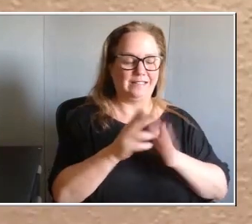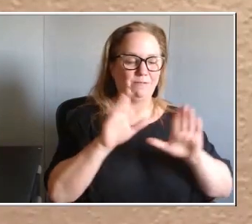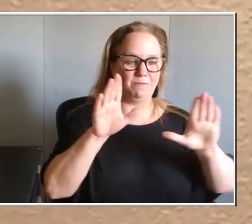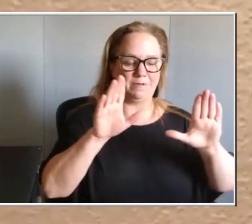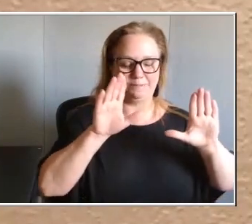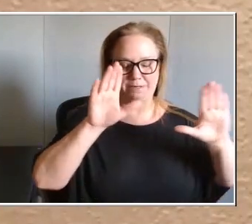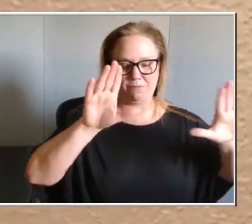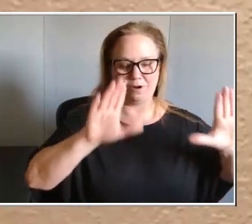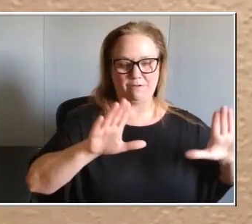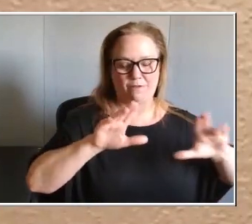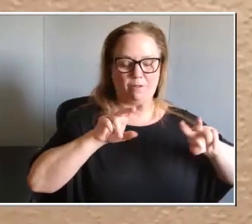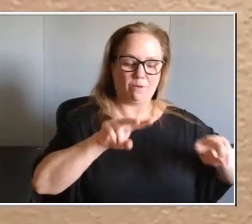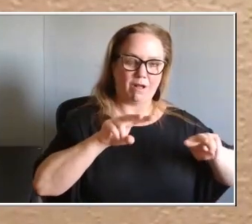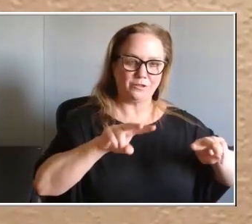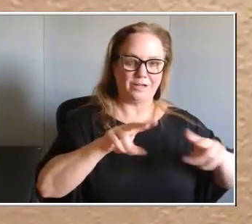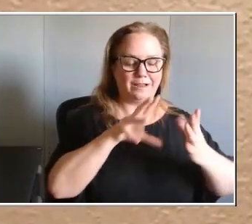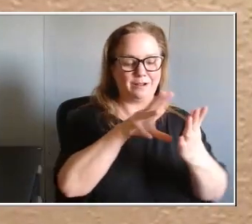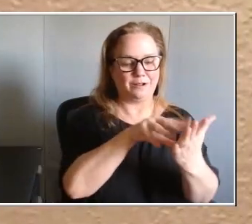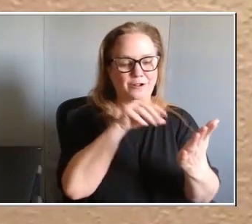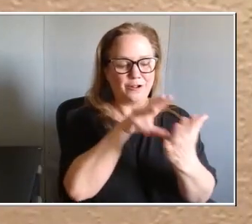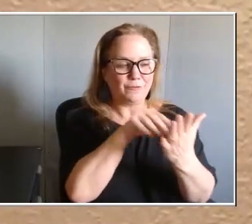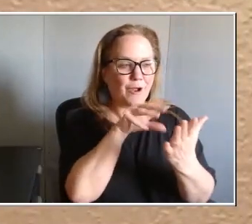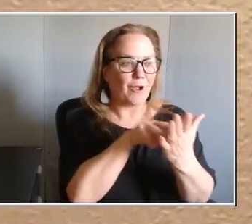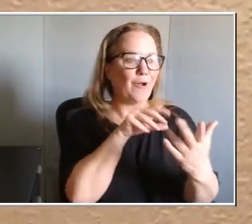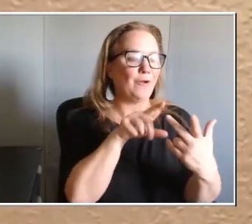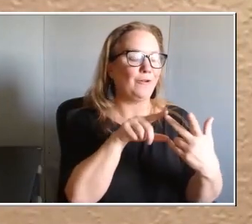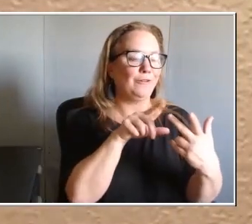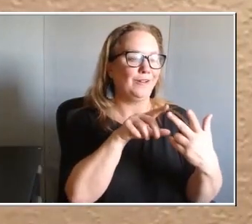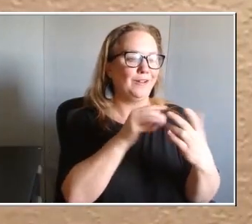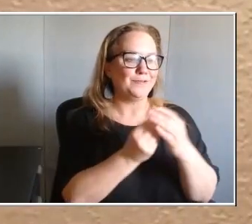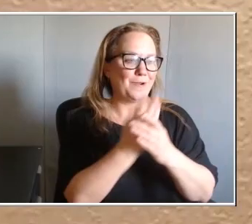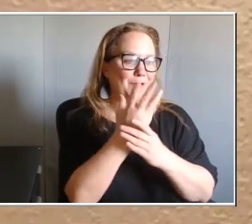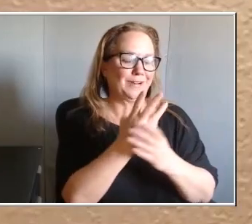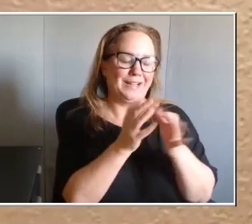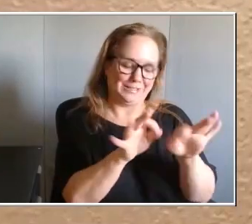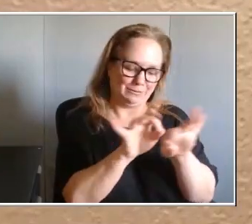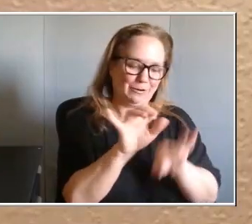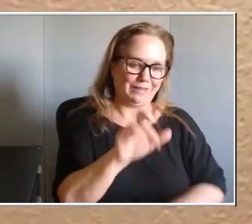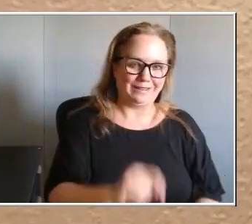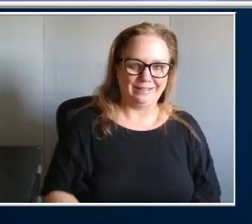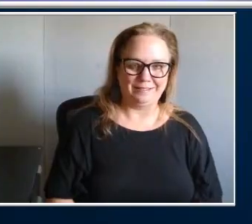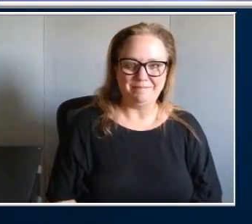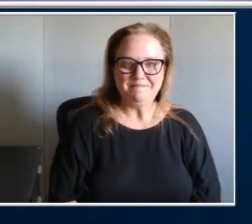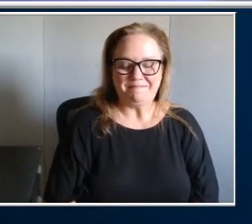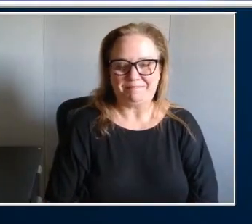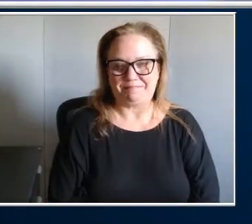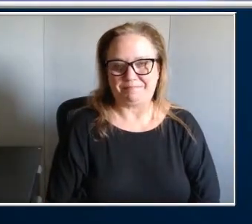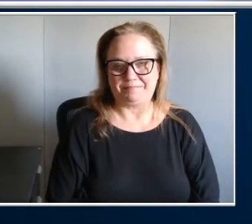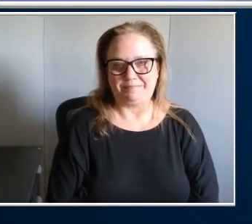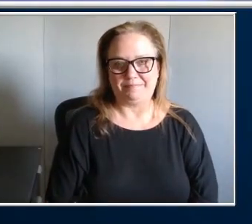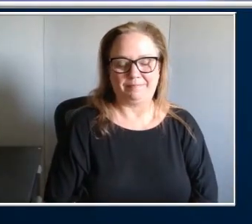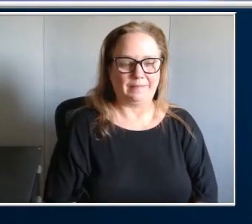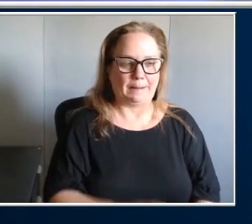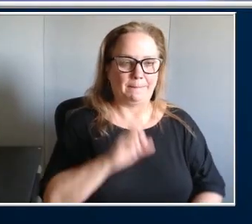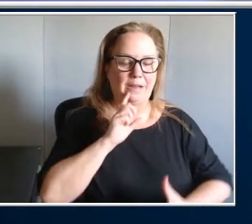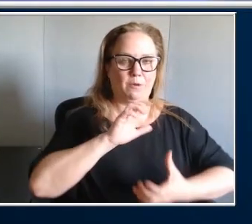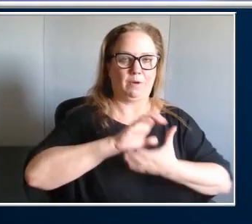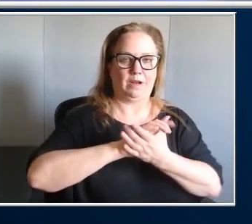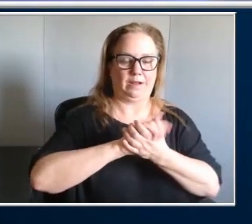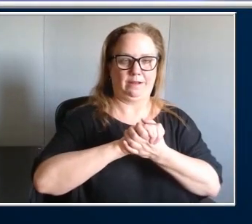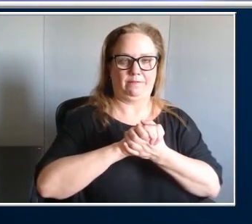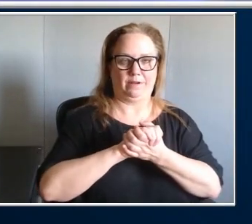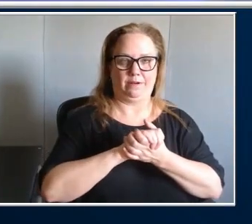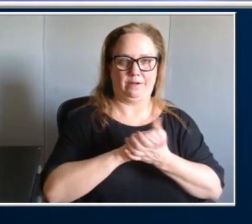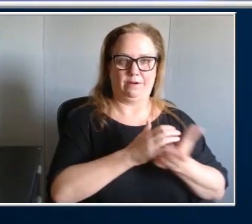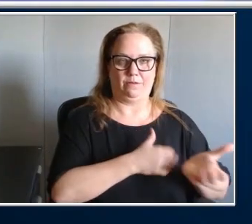grow and learn and everything. So it's worth it. Yeah, my wife and I. So my wife was breastfed